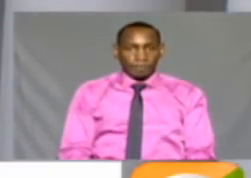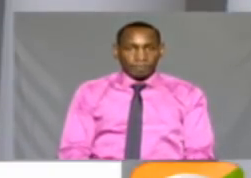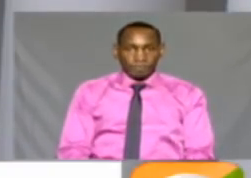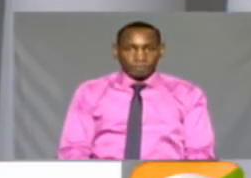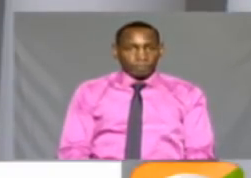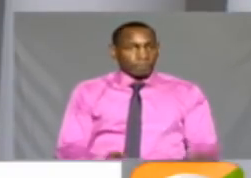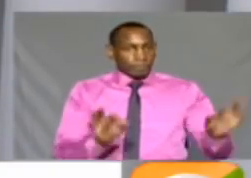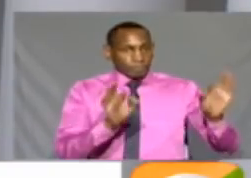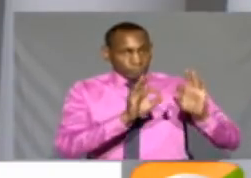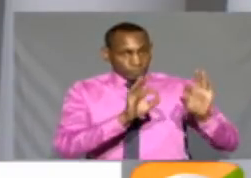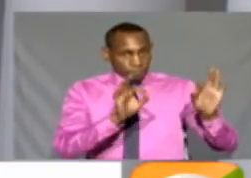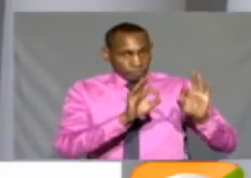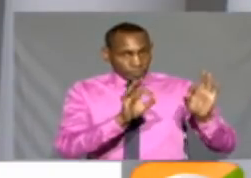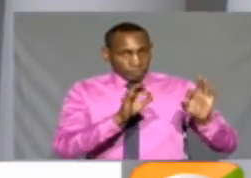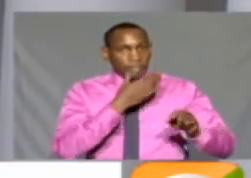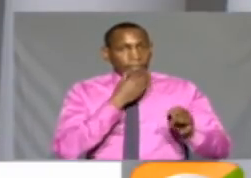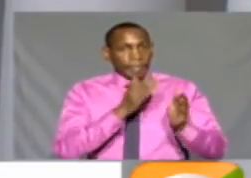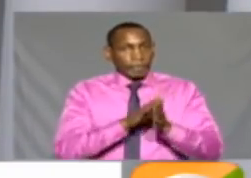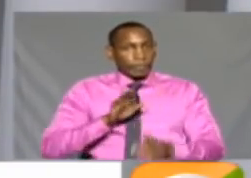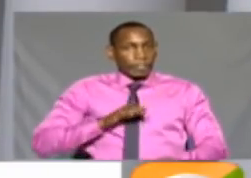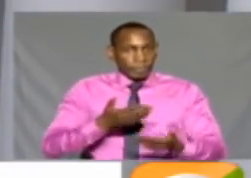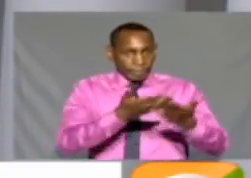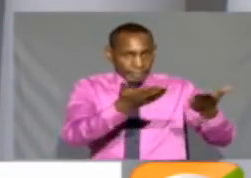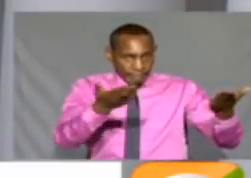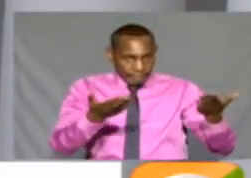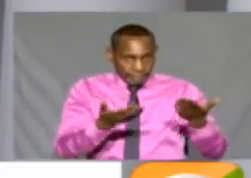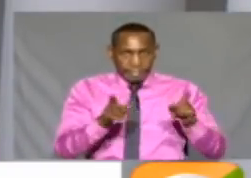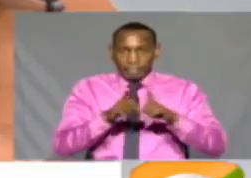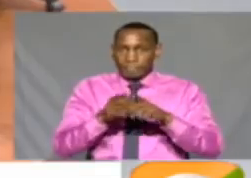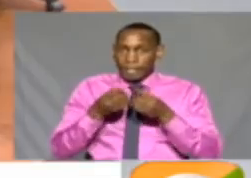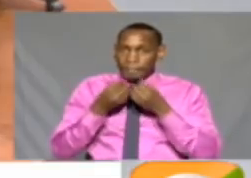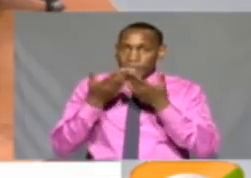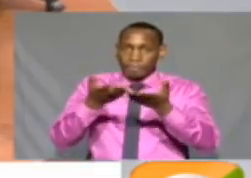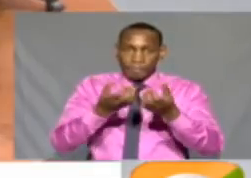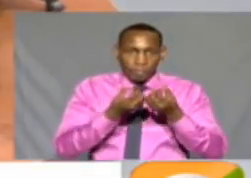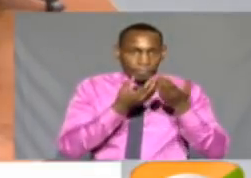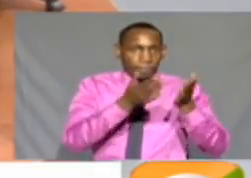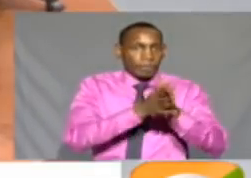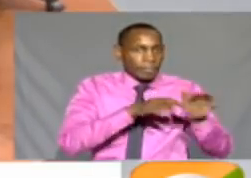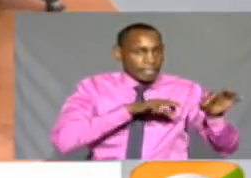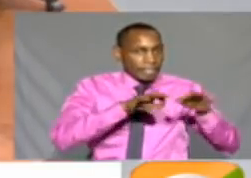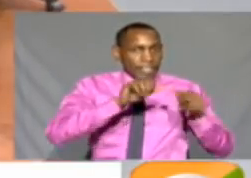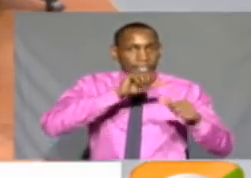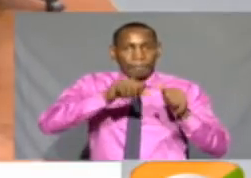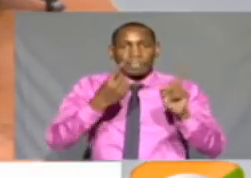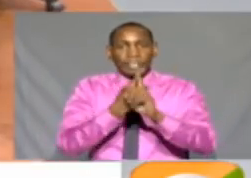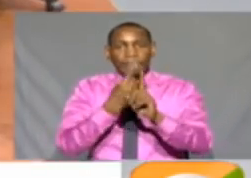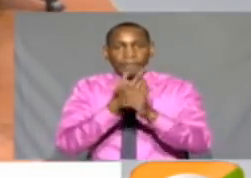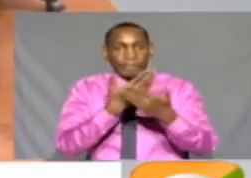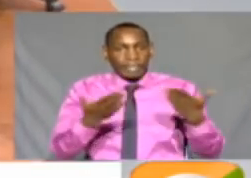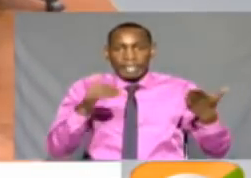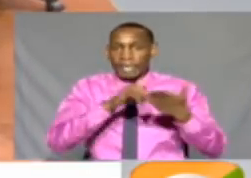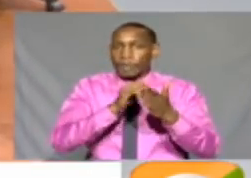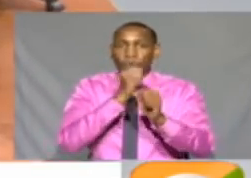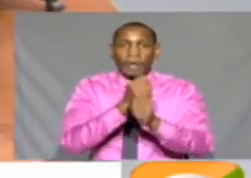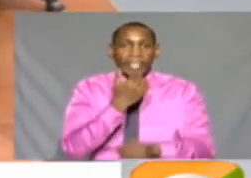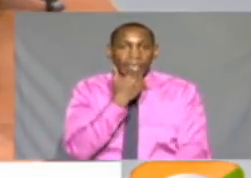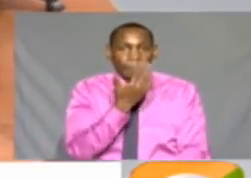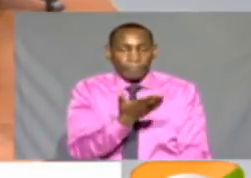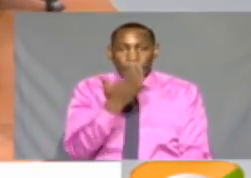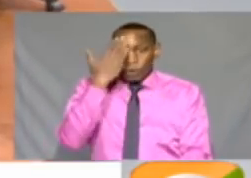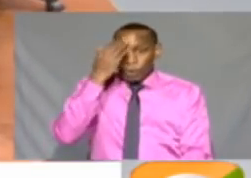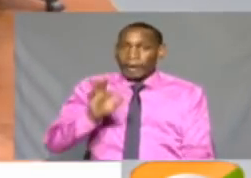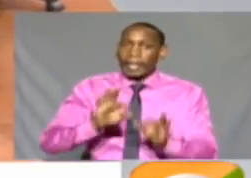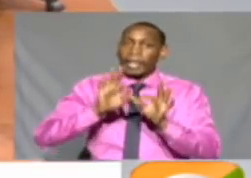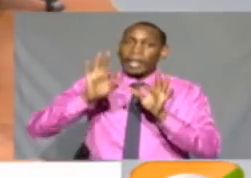Oh, wow. Ladies and gentlemen, still updates, explanations about different things that are not working, why it's taking